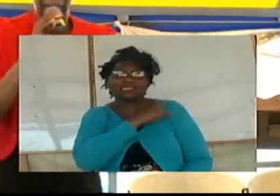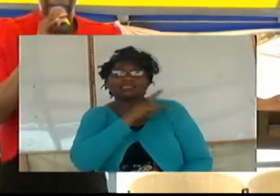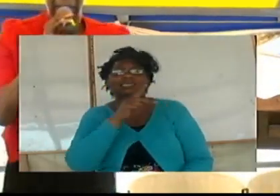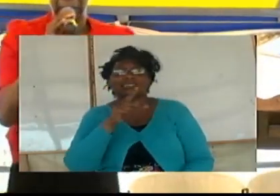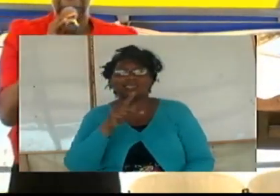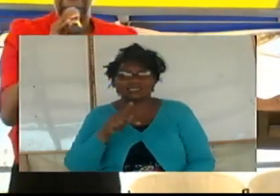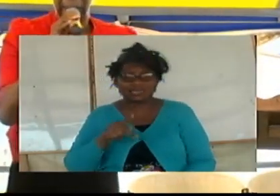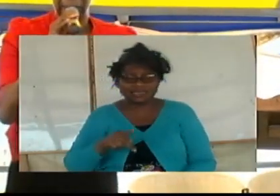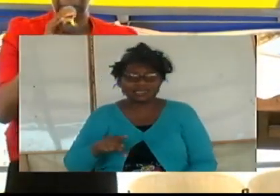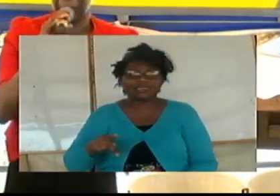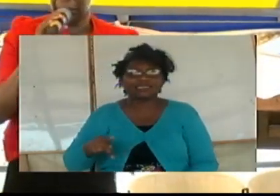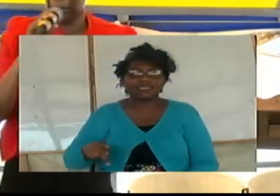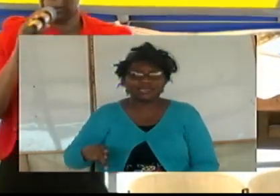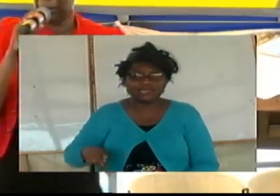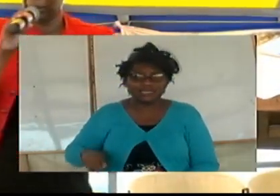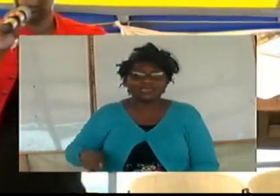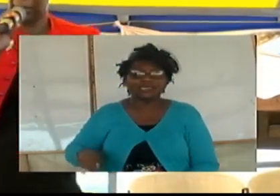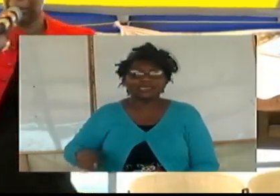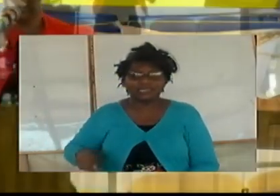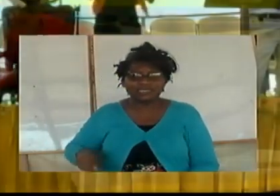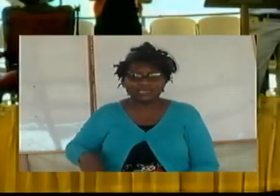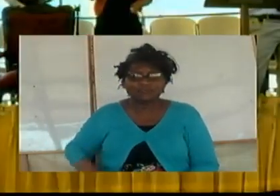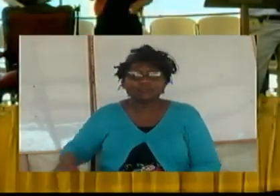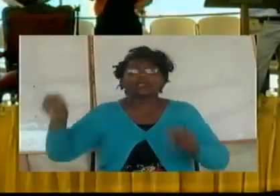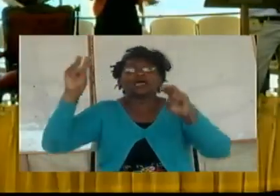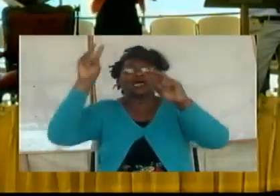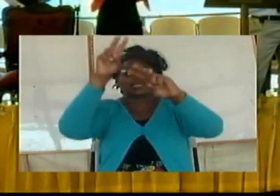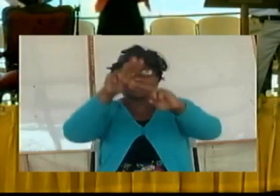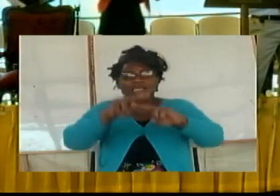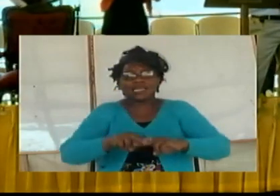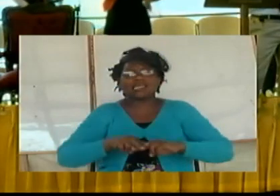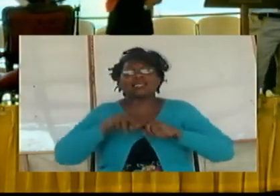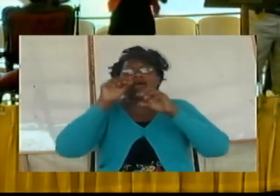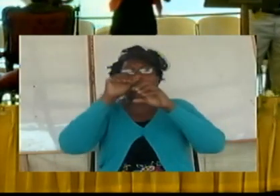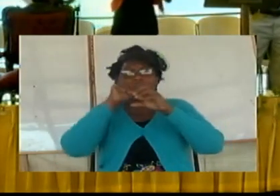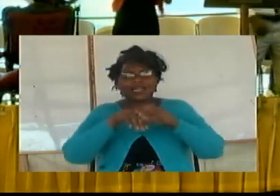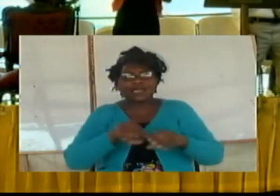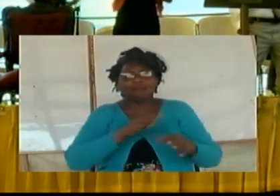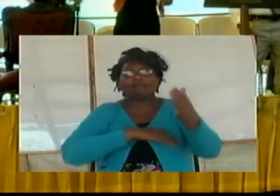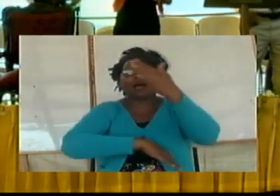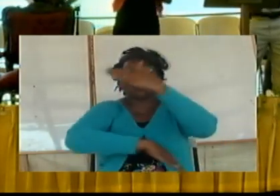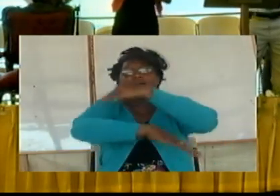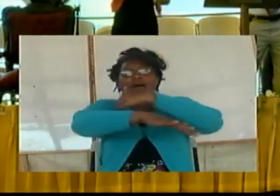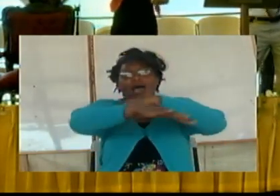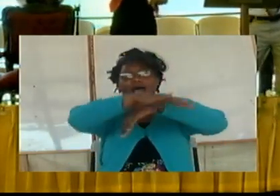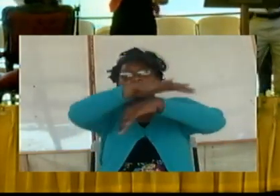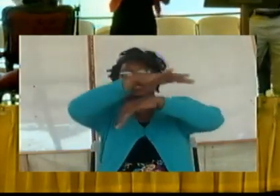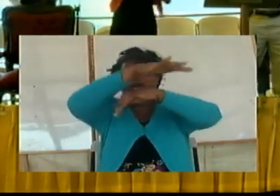You are the risen King. You are the risen King. You're